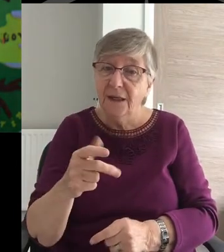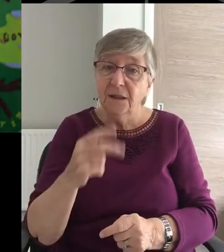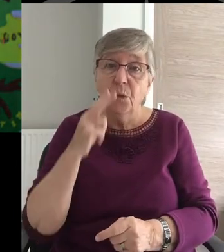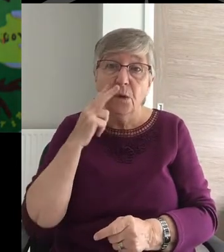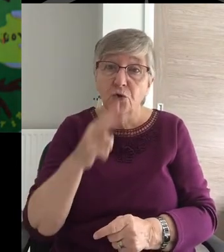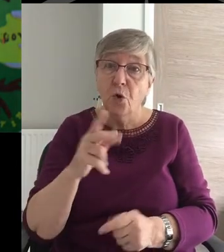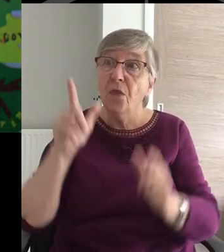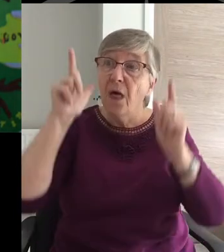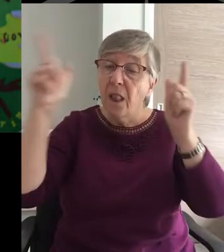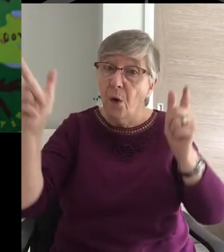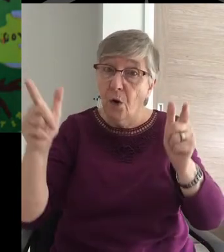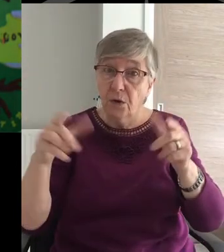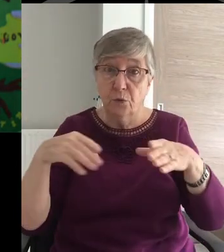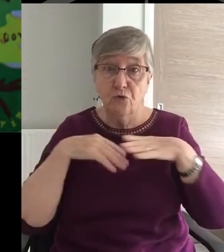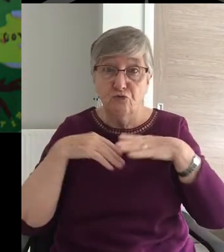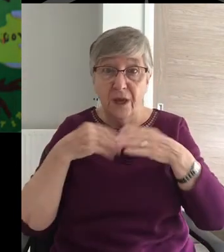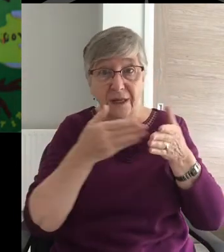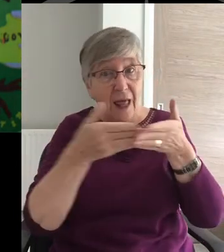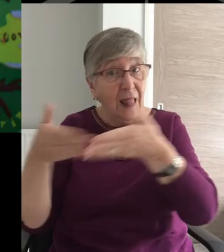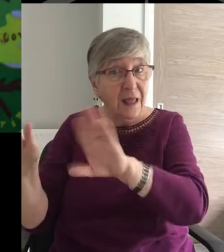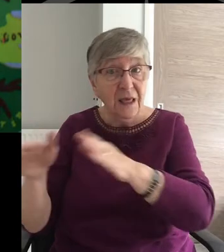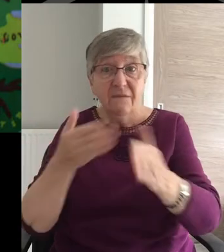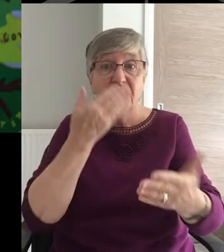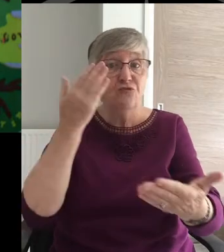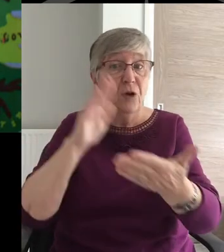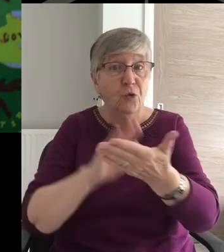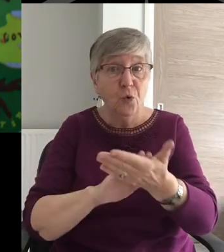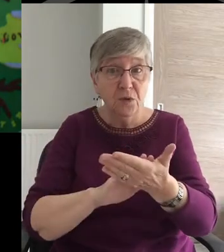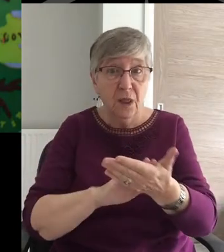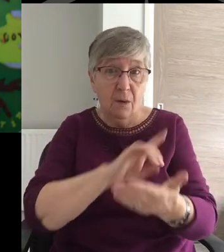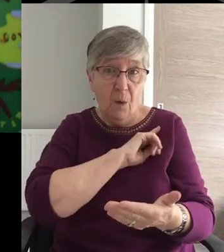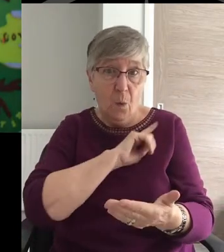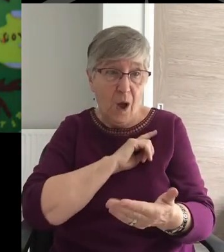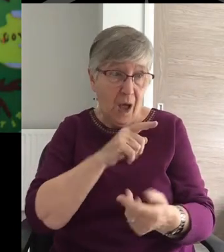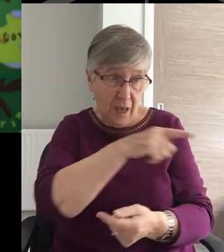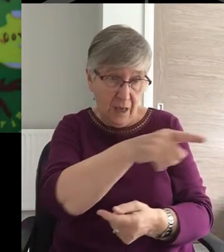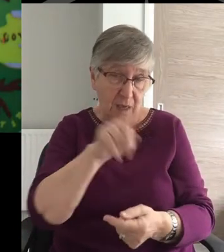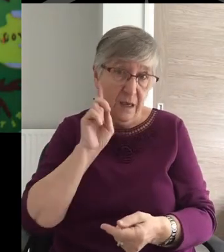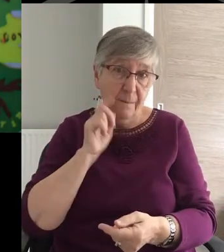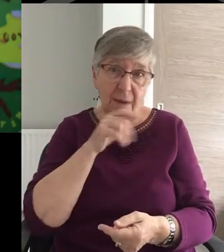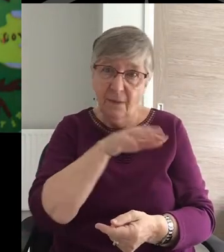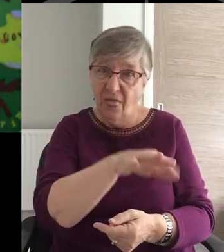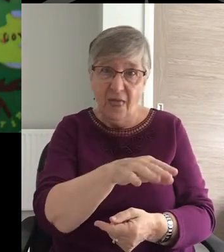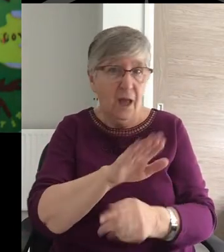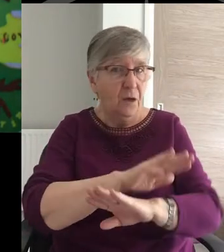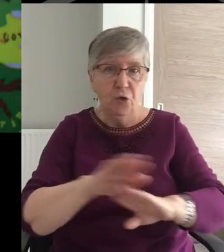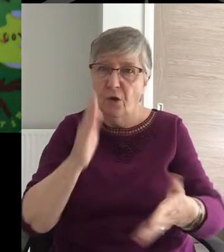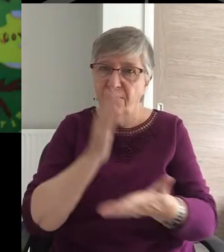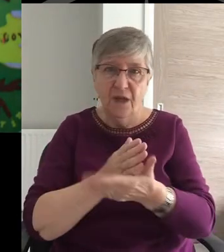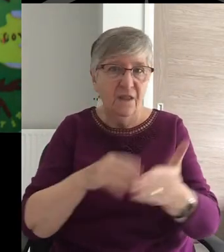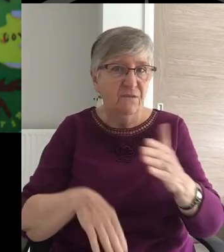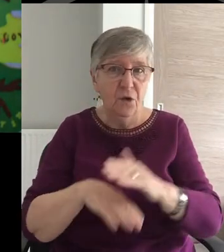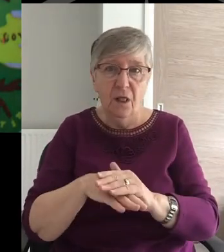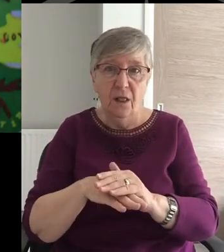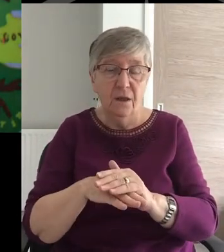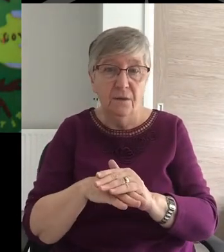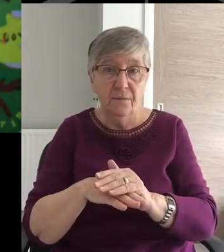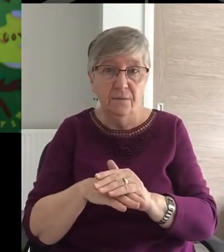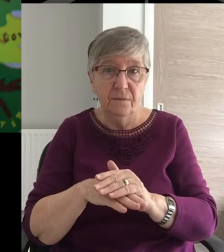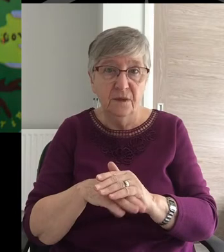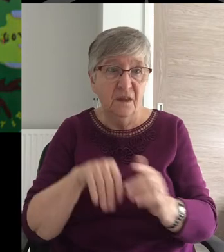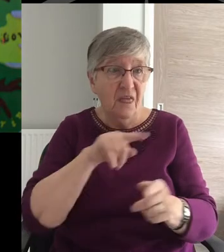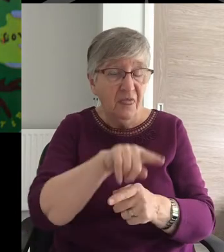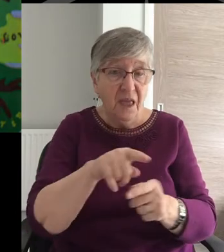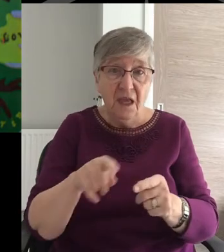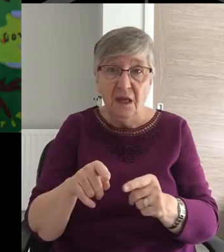was preparing to leave Jerusalem, leaving it because of the unfaithfulness of his people there. They'd